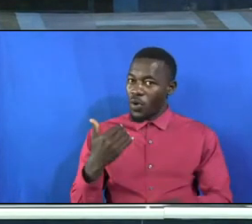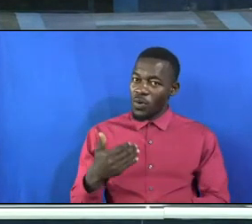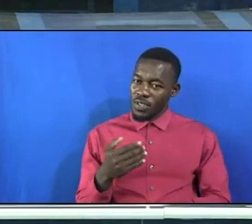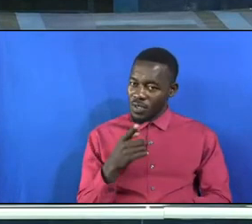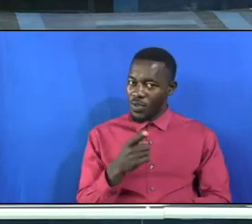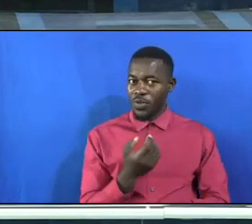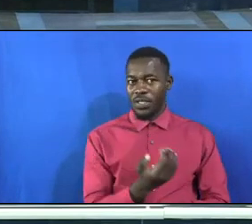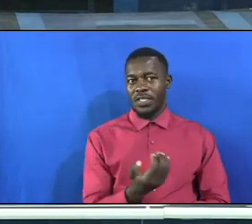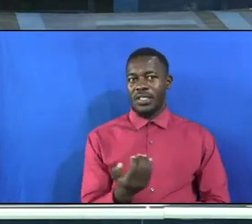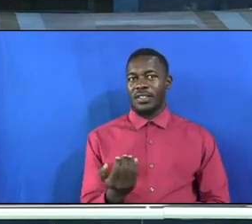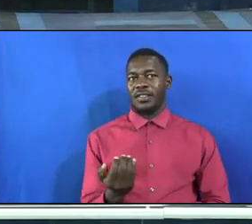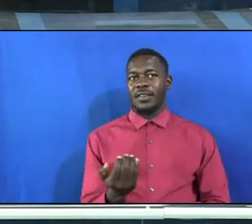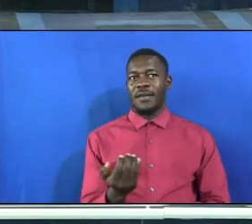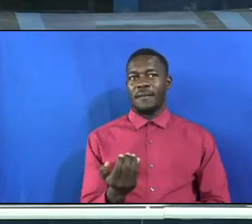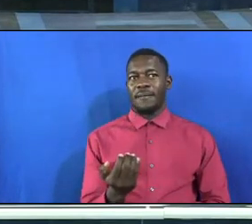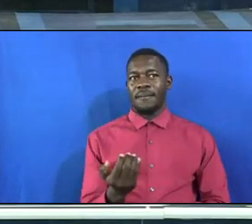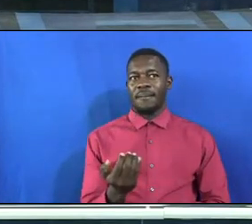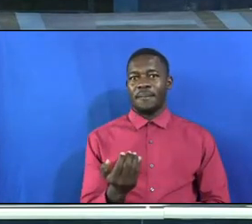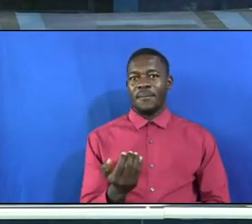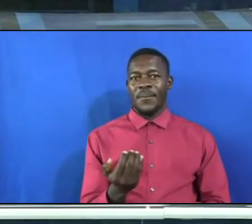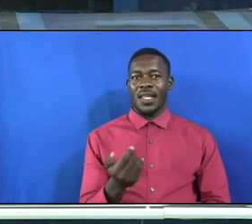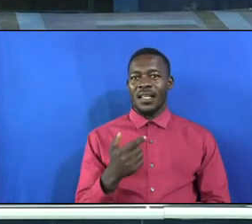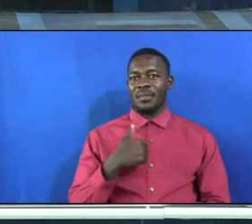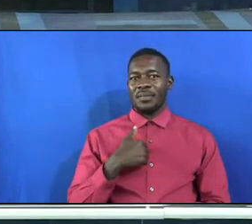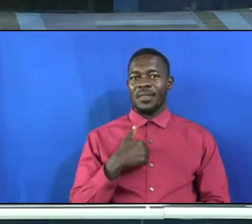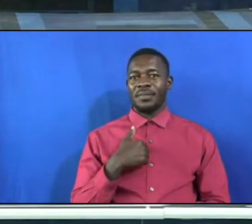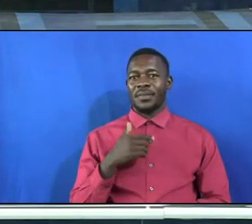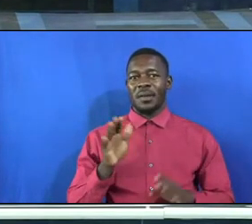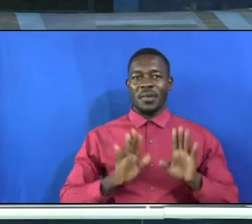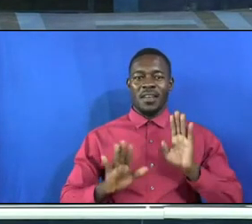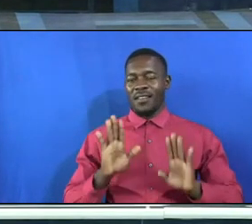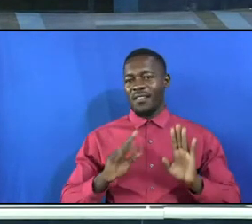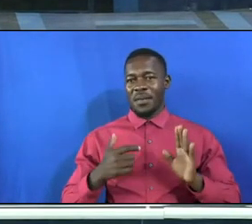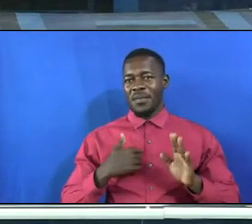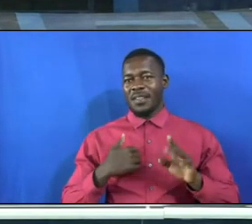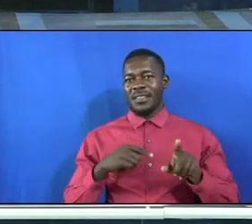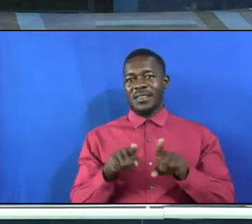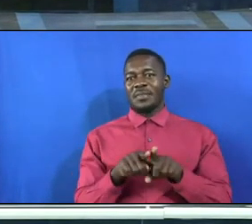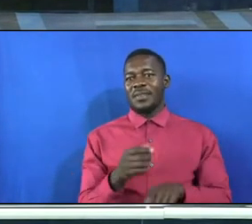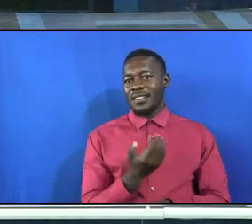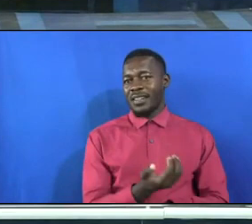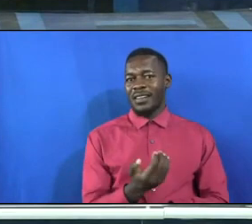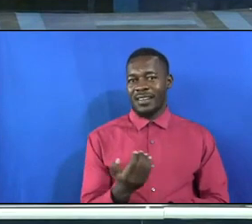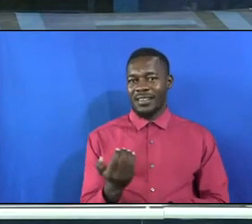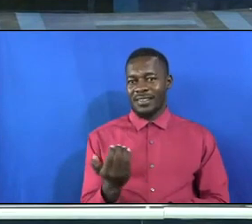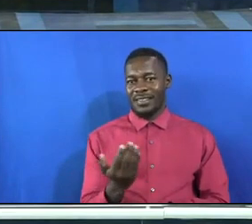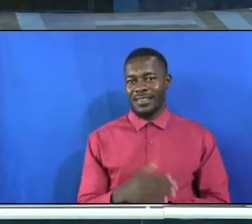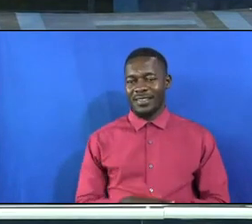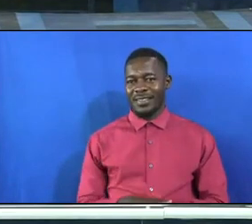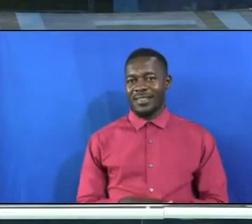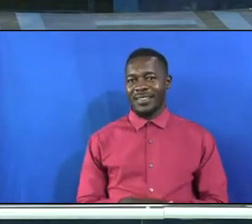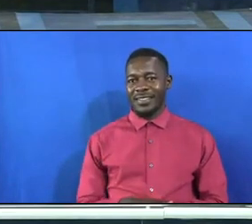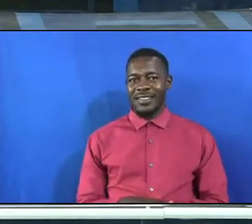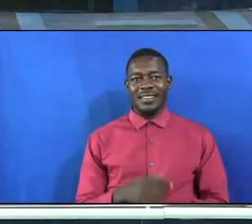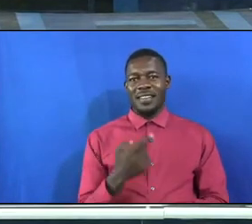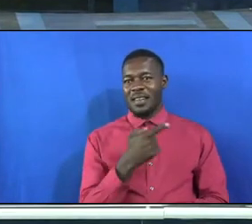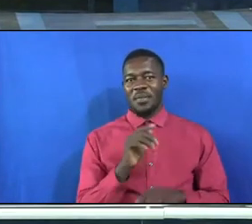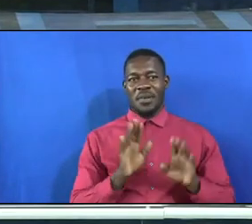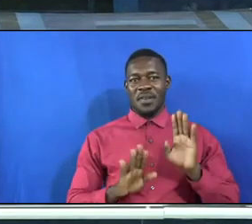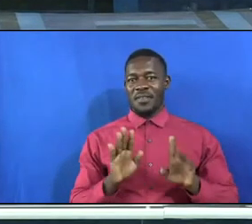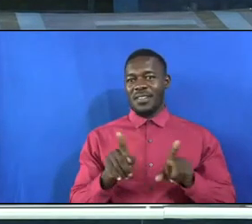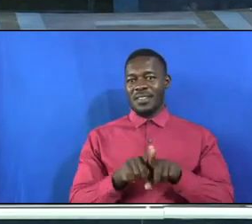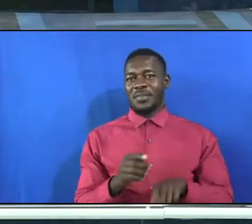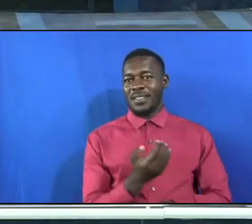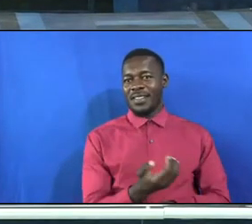you see me behaving like a child, just know that is our nature. That is how we usually do it. And so I want us to take our